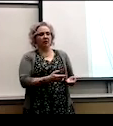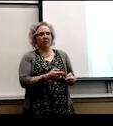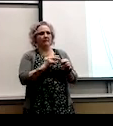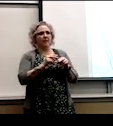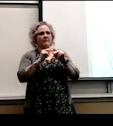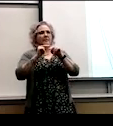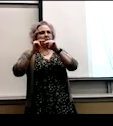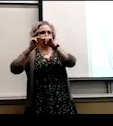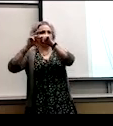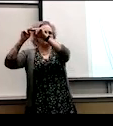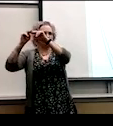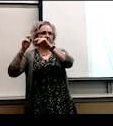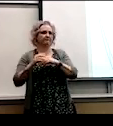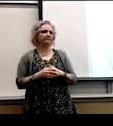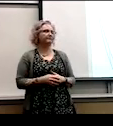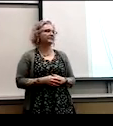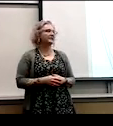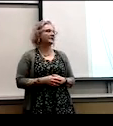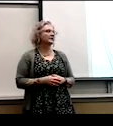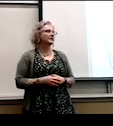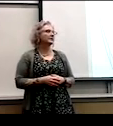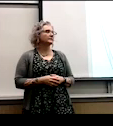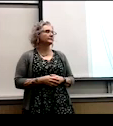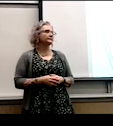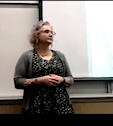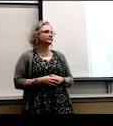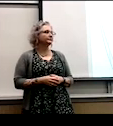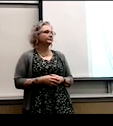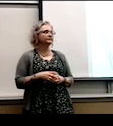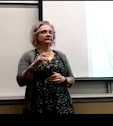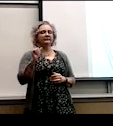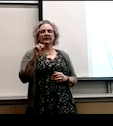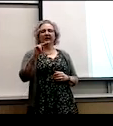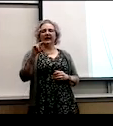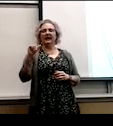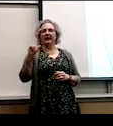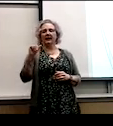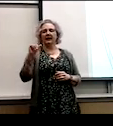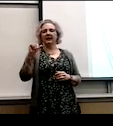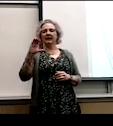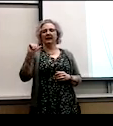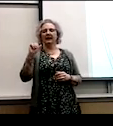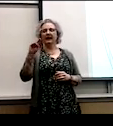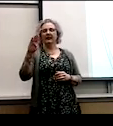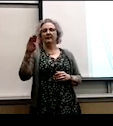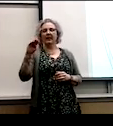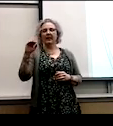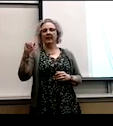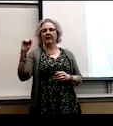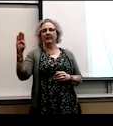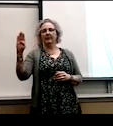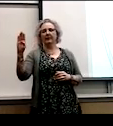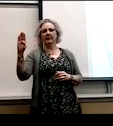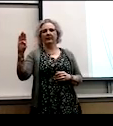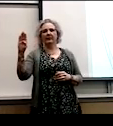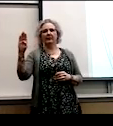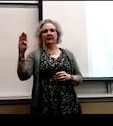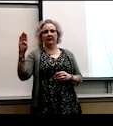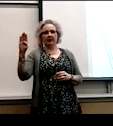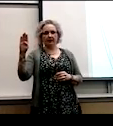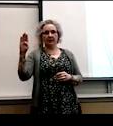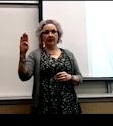So the medications that are disease modifying, so aducanumab, if you've listened to the news, that's the one that the FDA approved, sort of